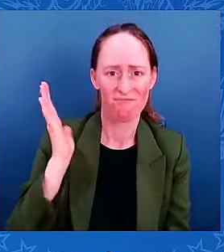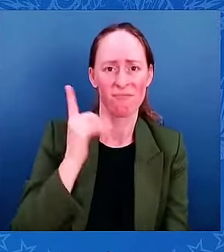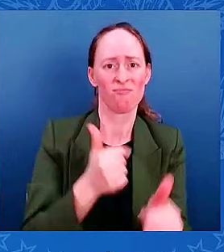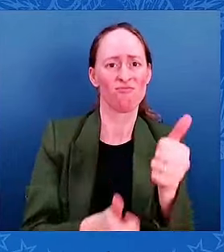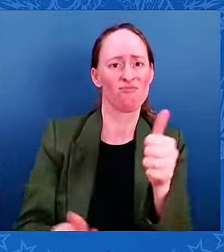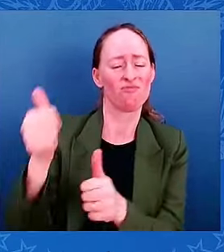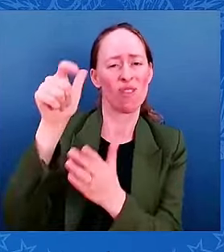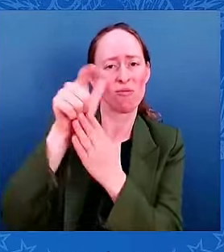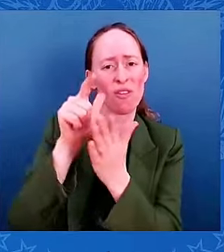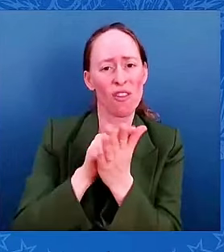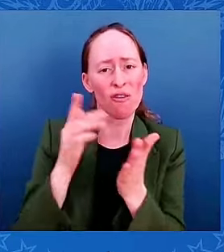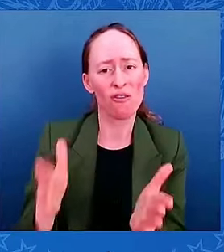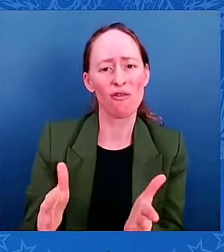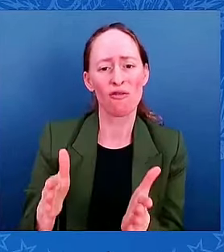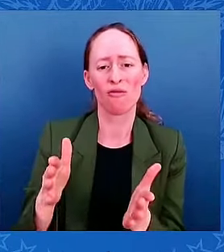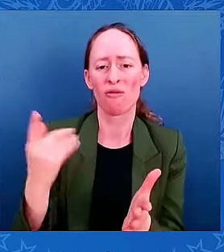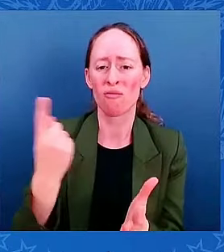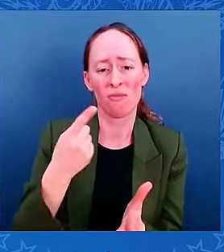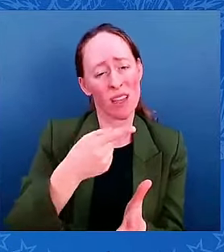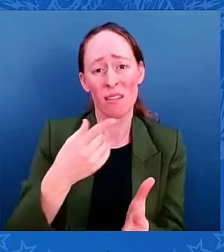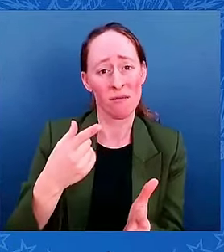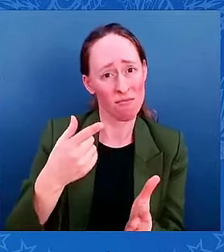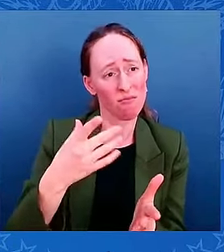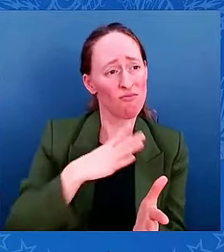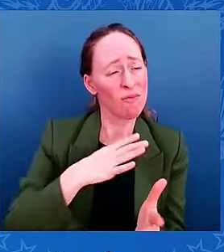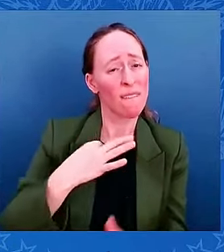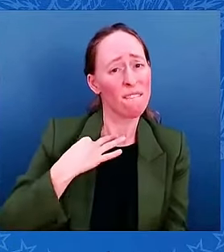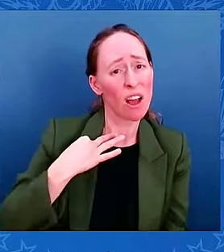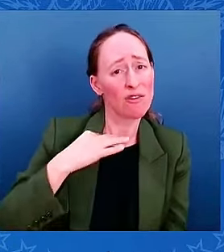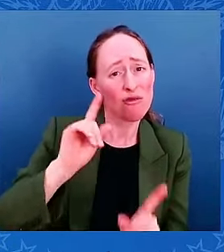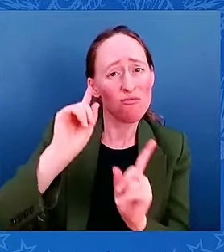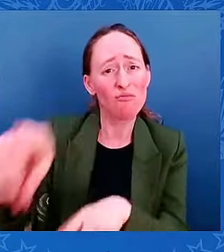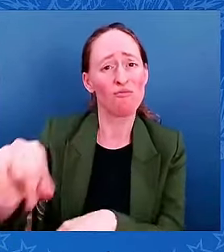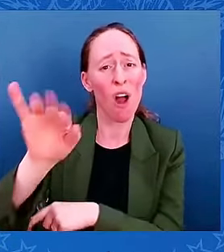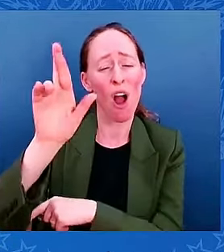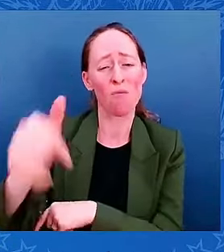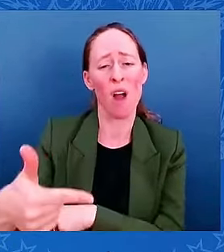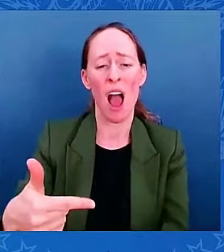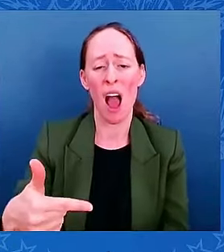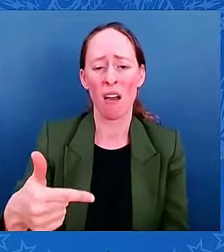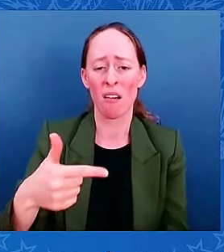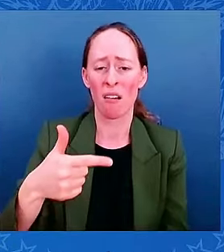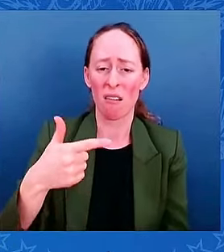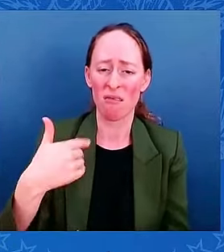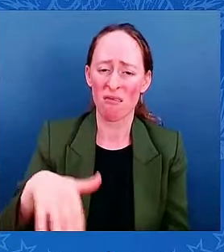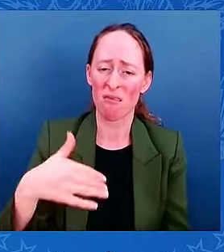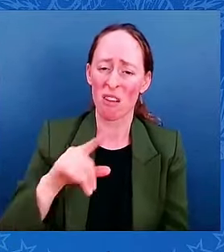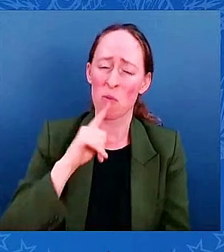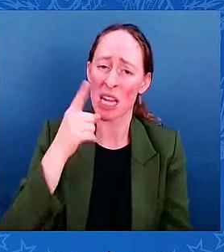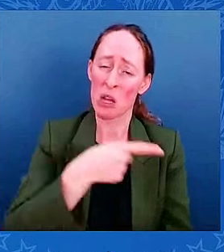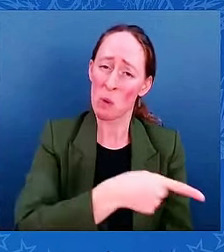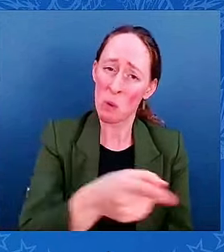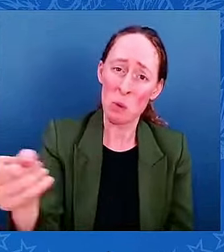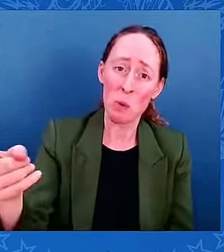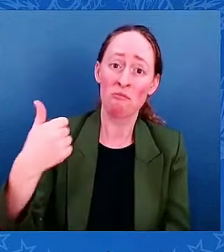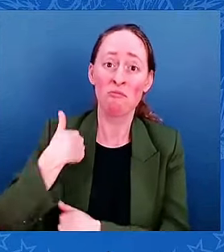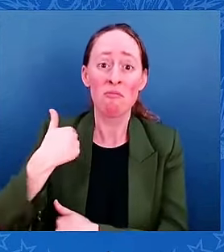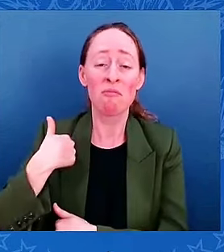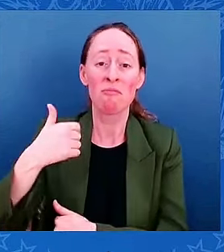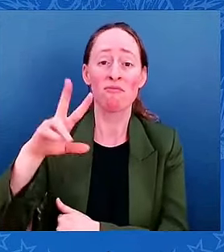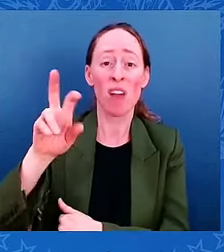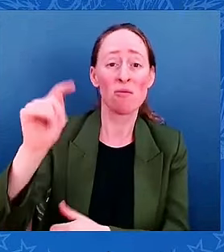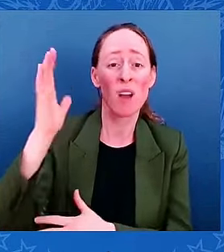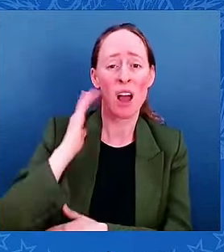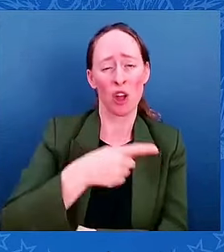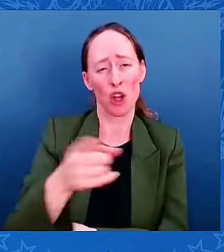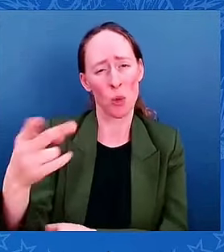Our servicemen and veterans are heroes. And you, the American worker, are heroes in this comeback story. You're the reason for